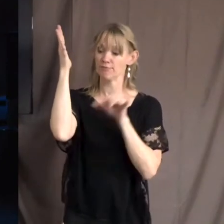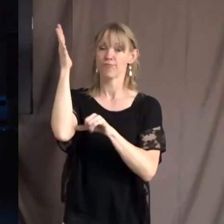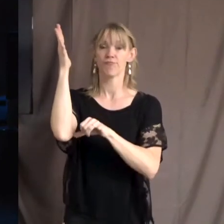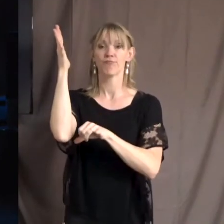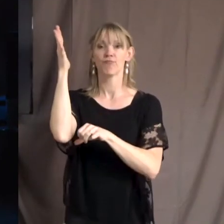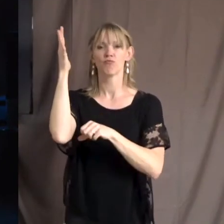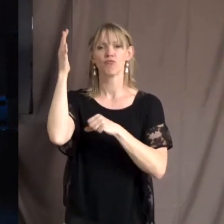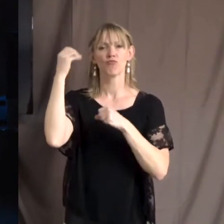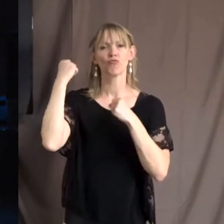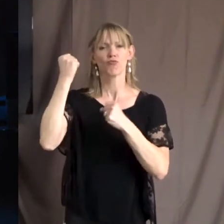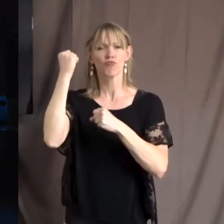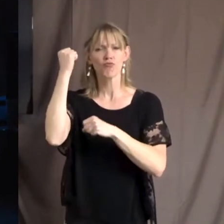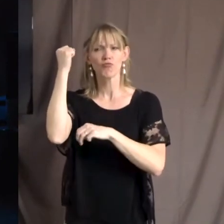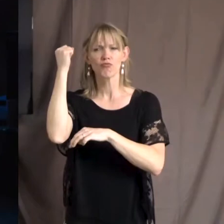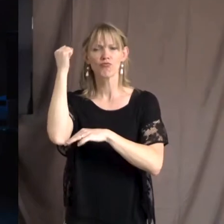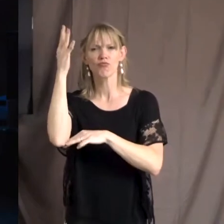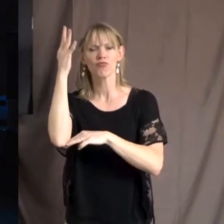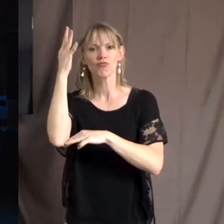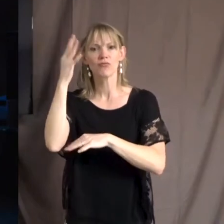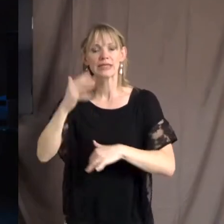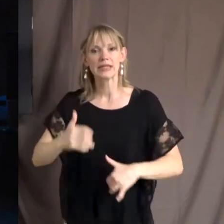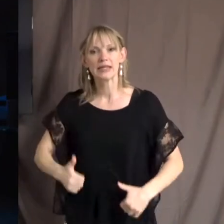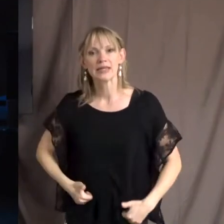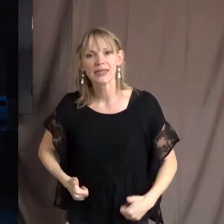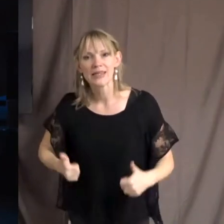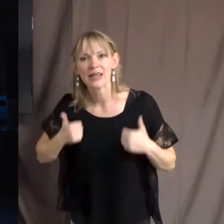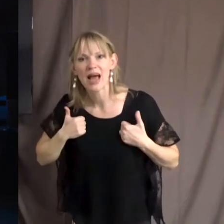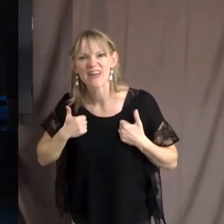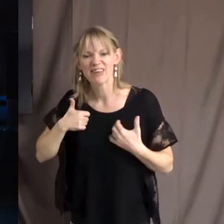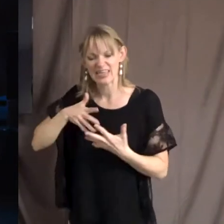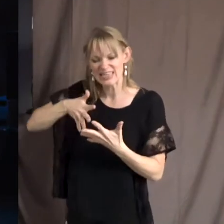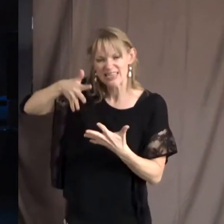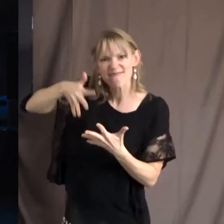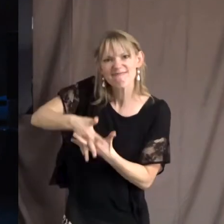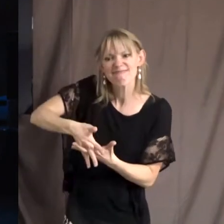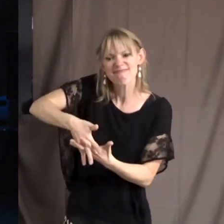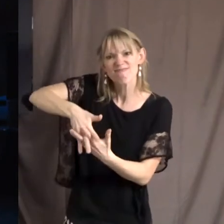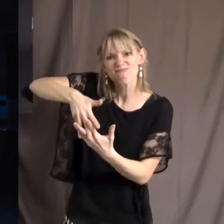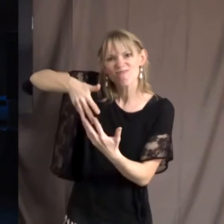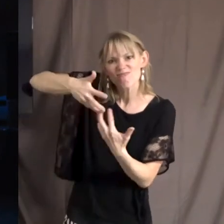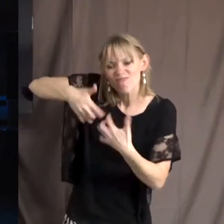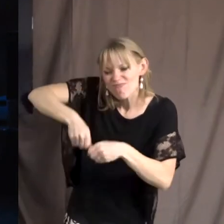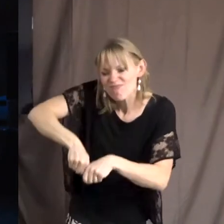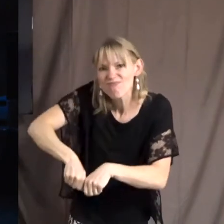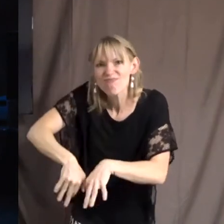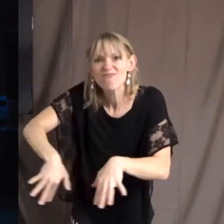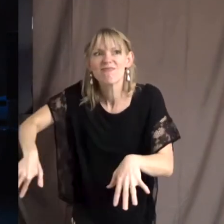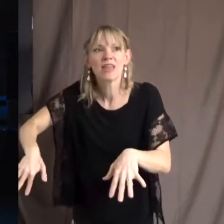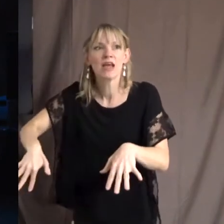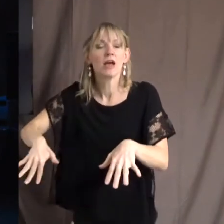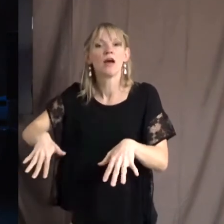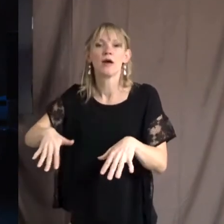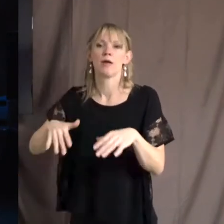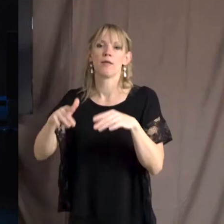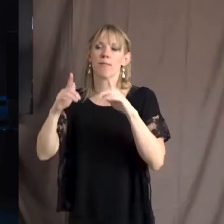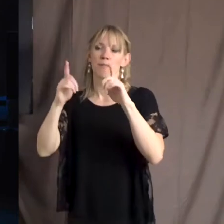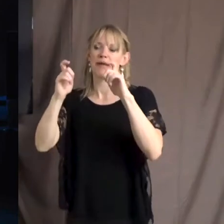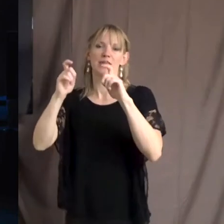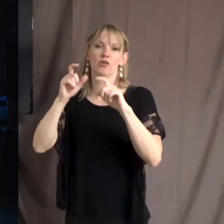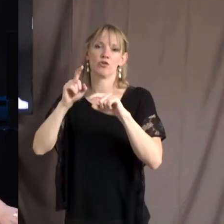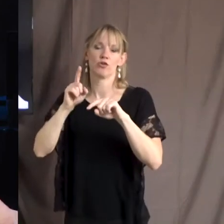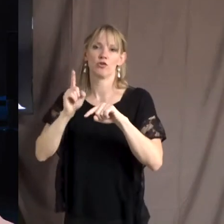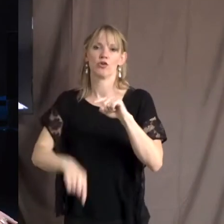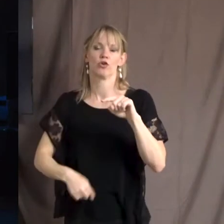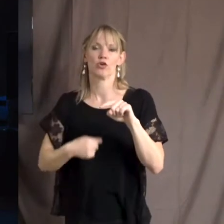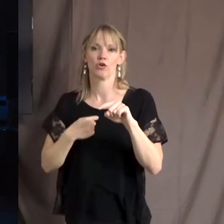the sustenance of life. It's just anchored in the water. It's rooted in the depths of it. I couldn't get a picture of that actual tree